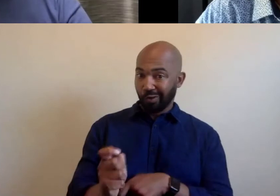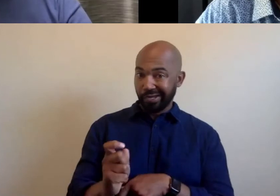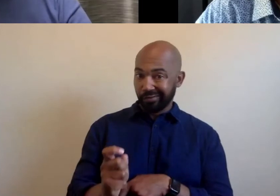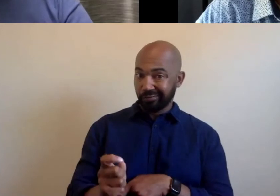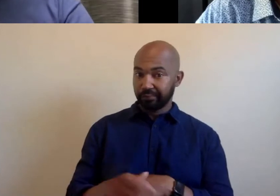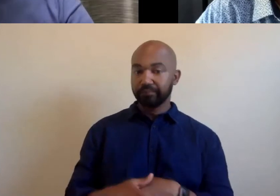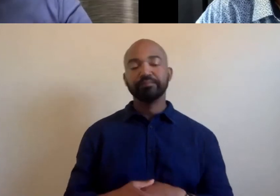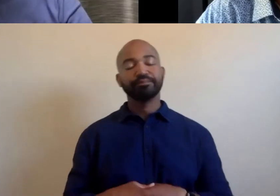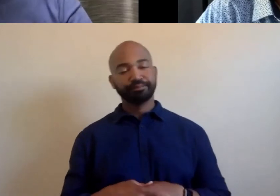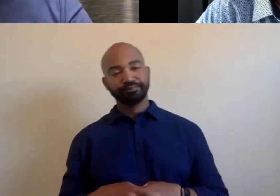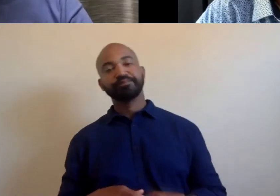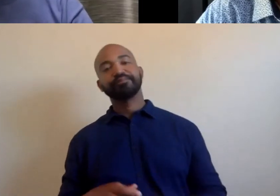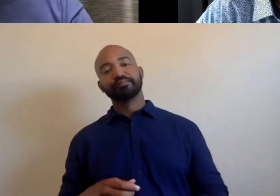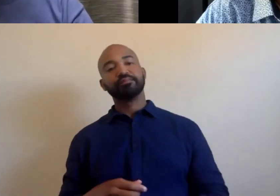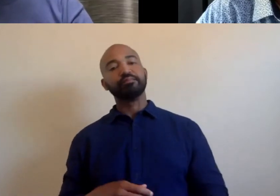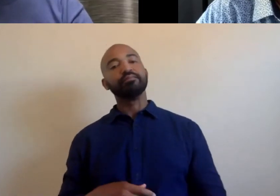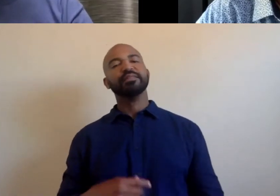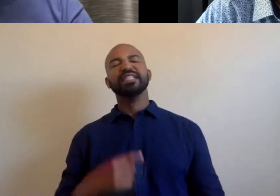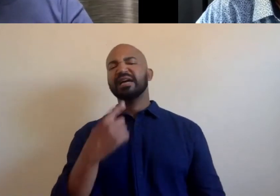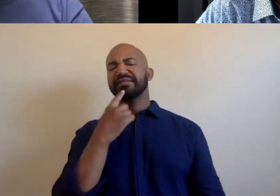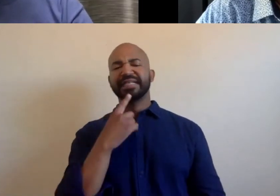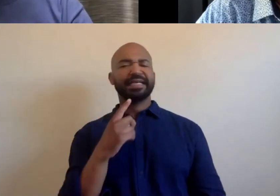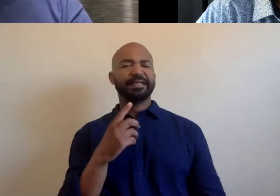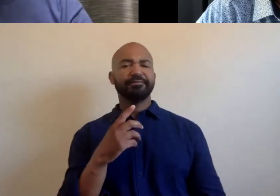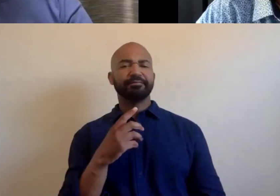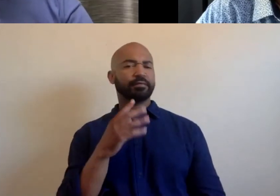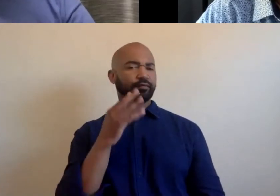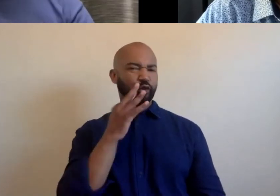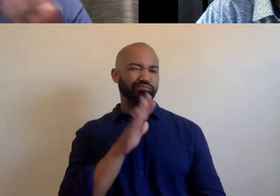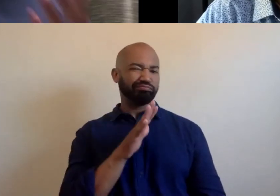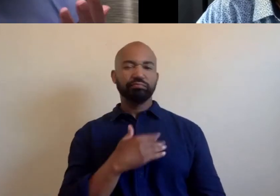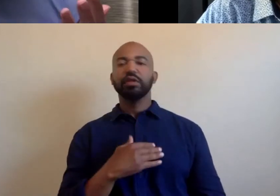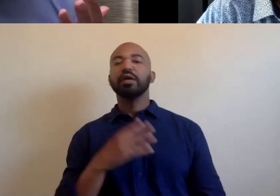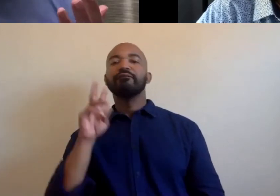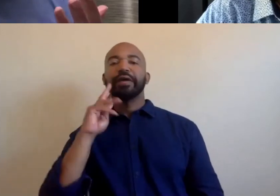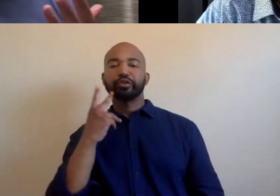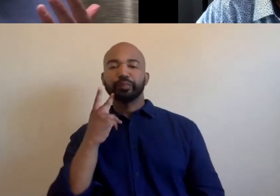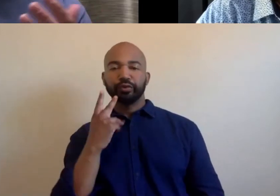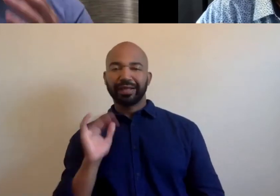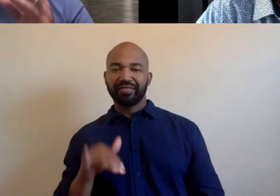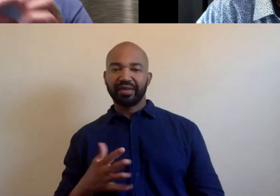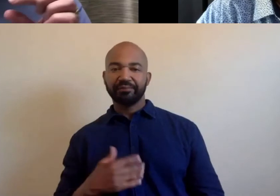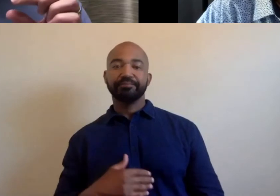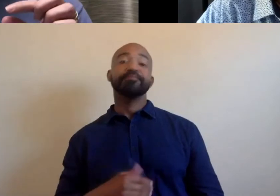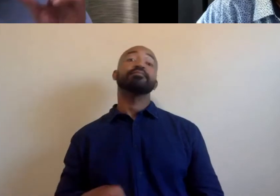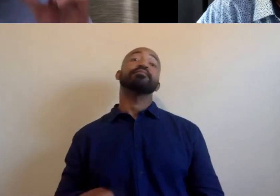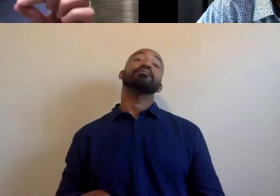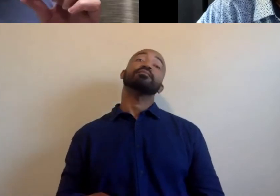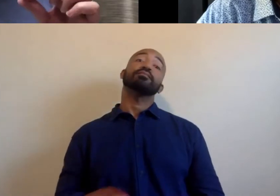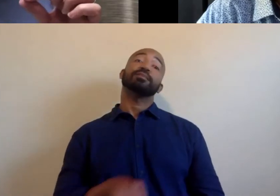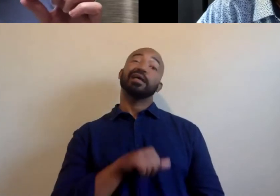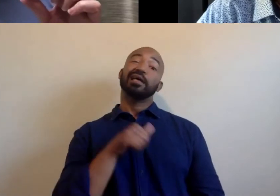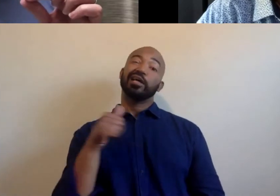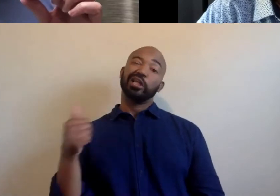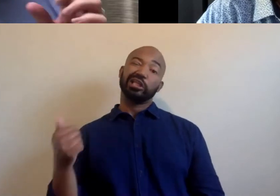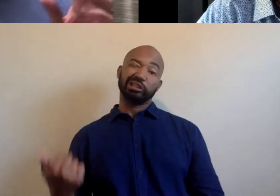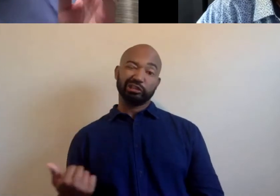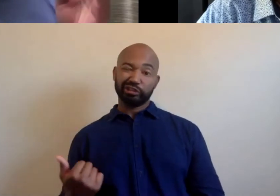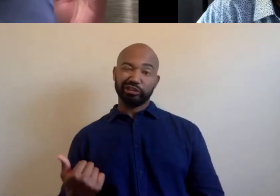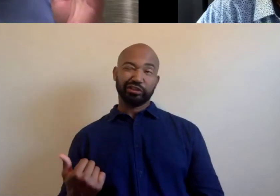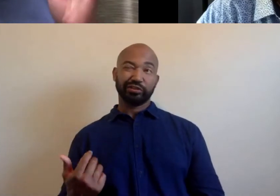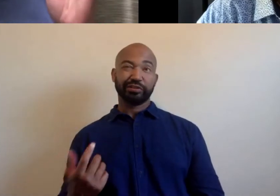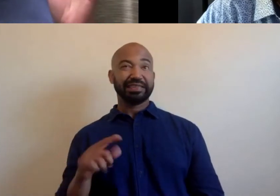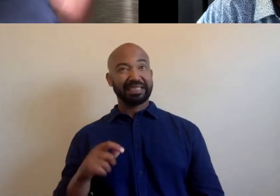fruits and I would say vegetables truly are where it's at. Another thing to consider, and it does take a little bit of preparation,